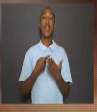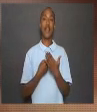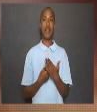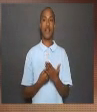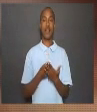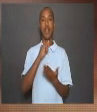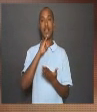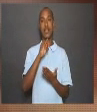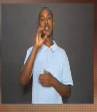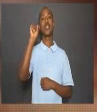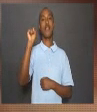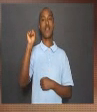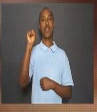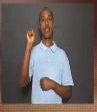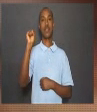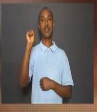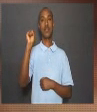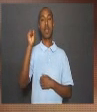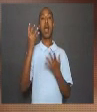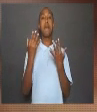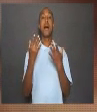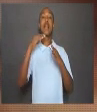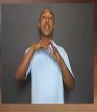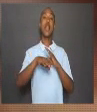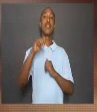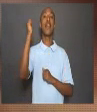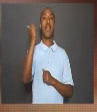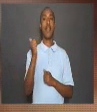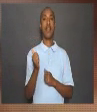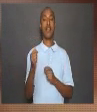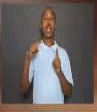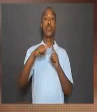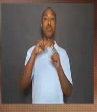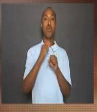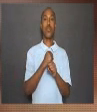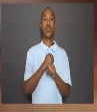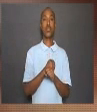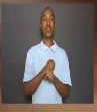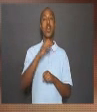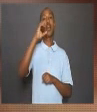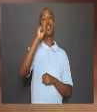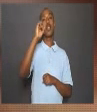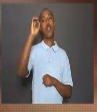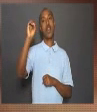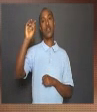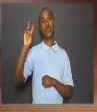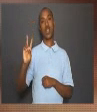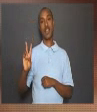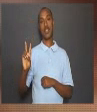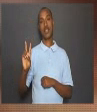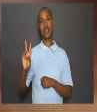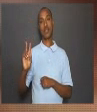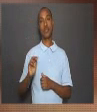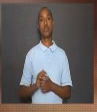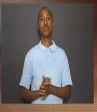Here is sulfur burned in the air to produce sulfur